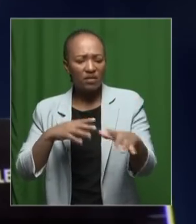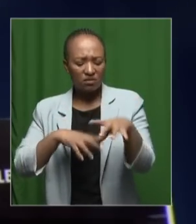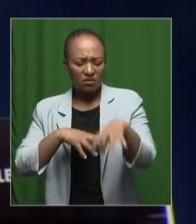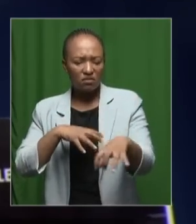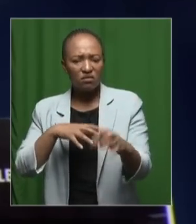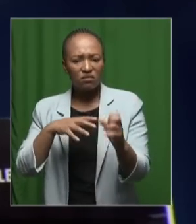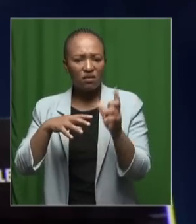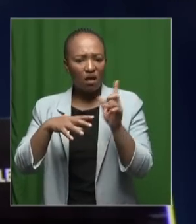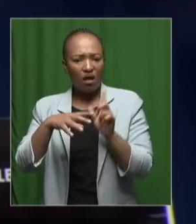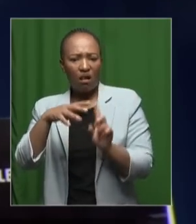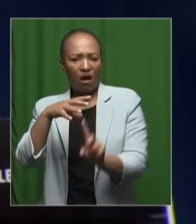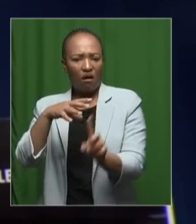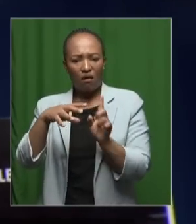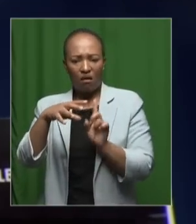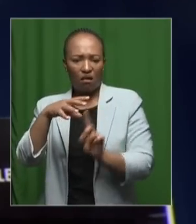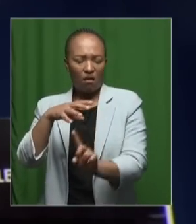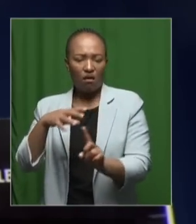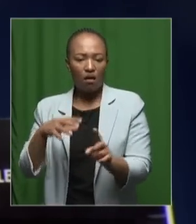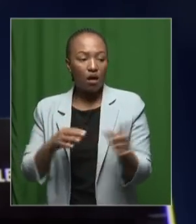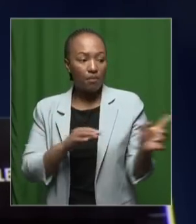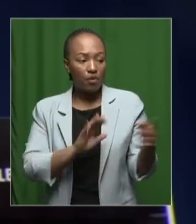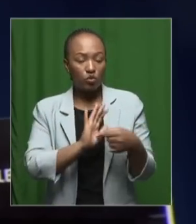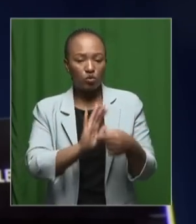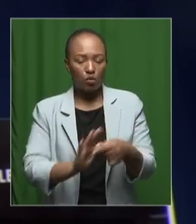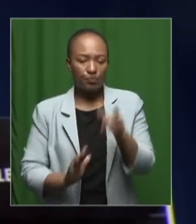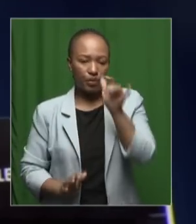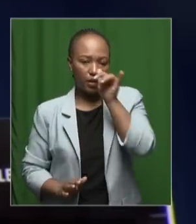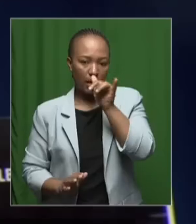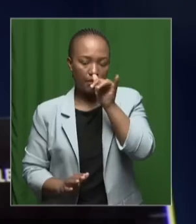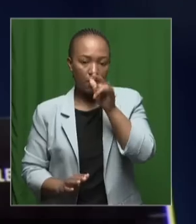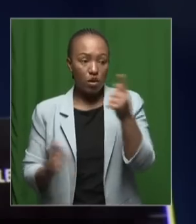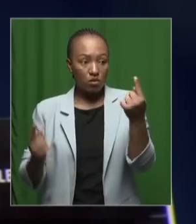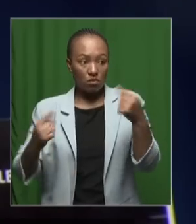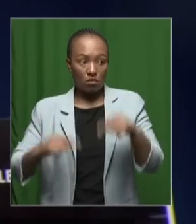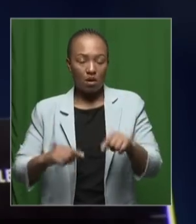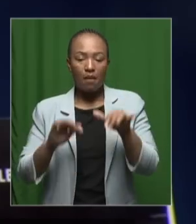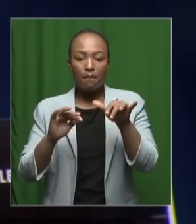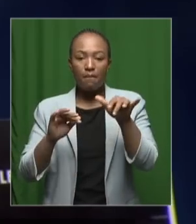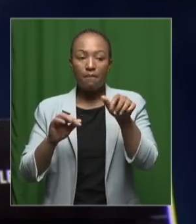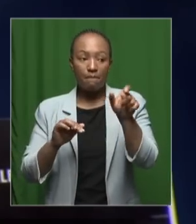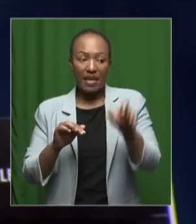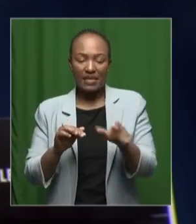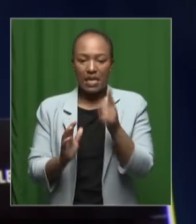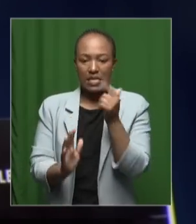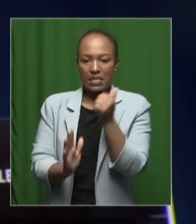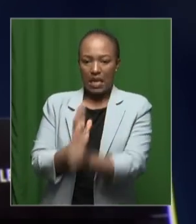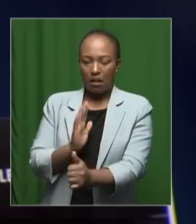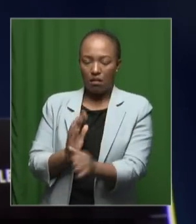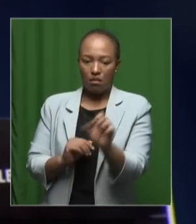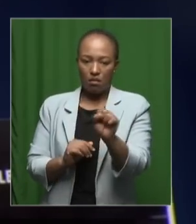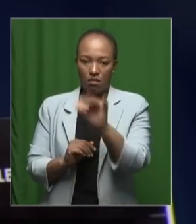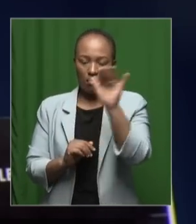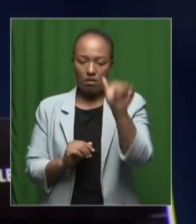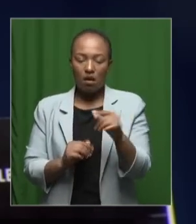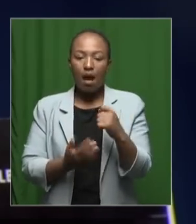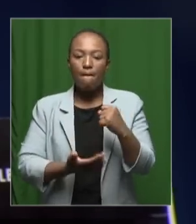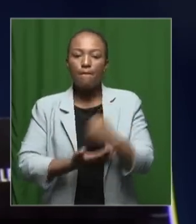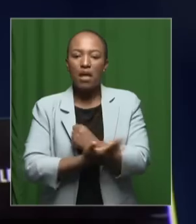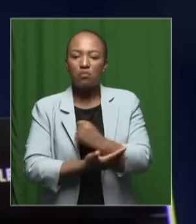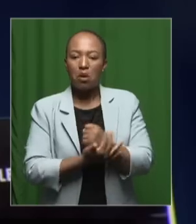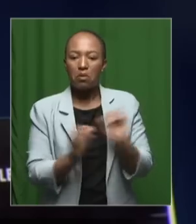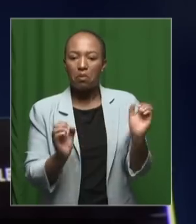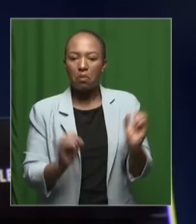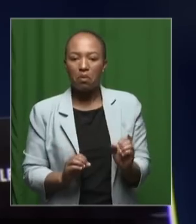crime. When you come in and you kill somebody in South Africa, if you are not documented, the cops has no